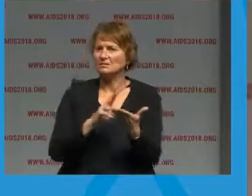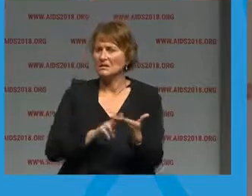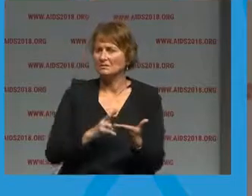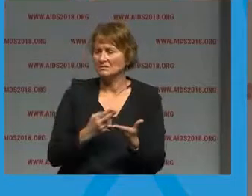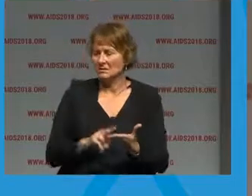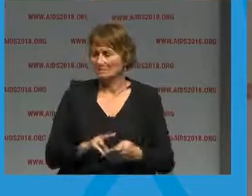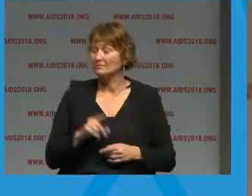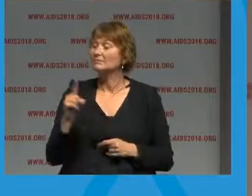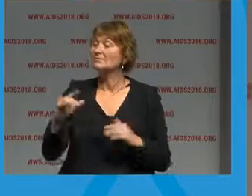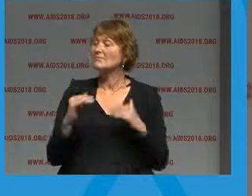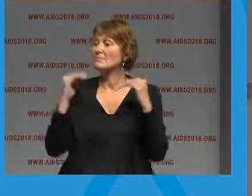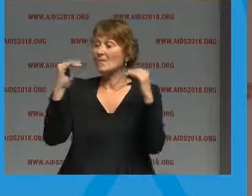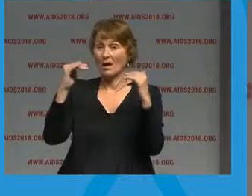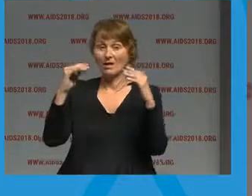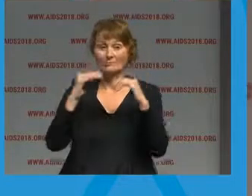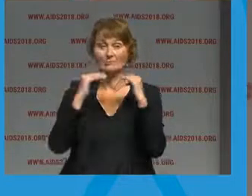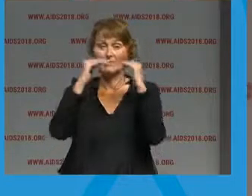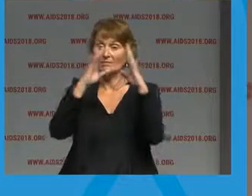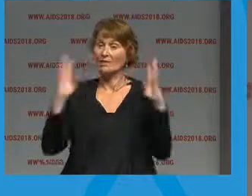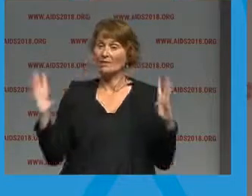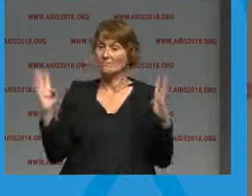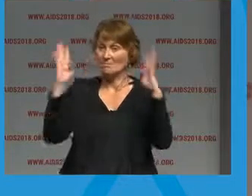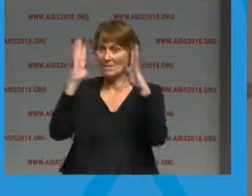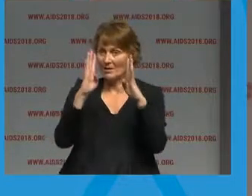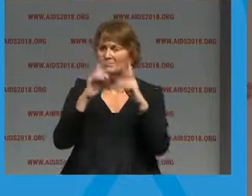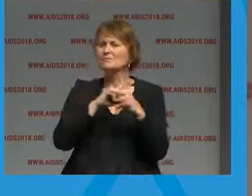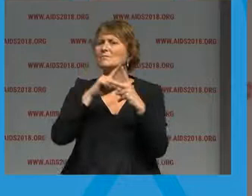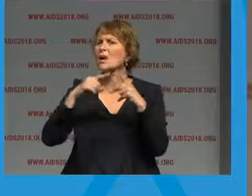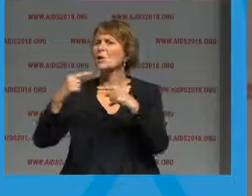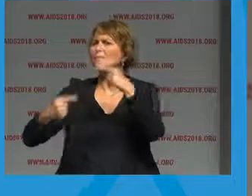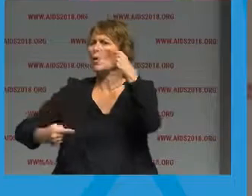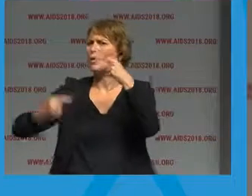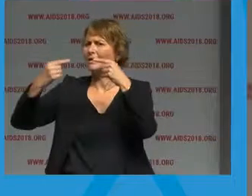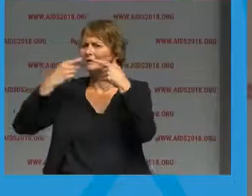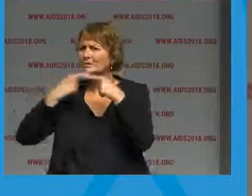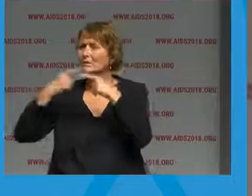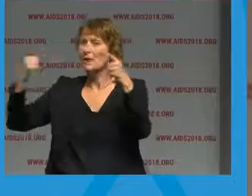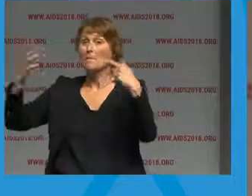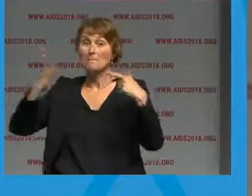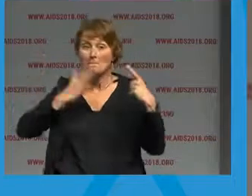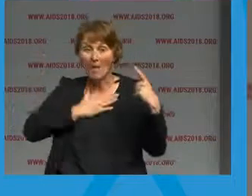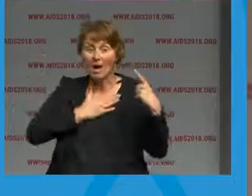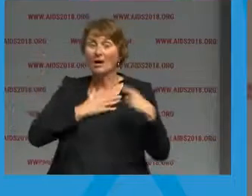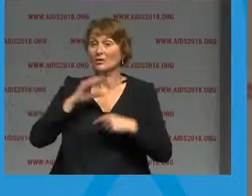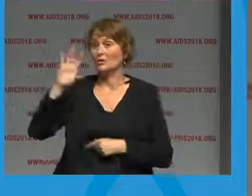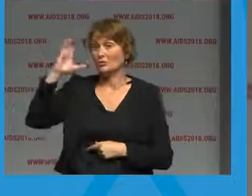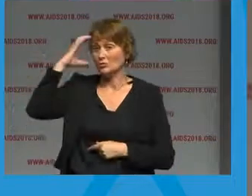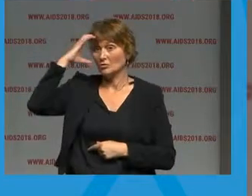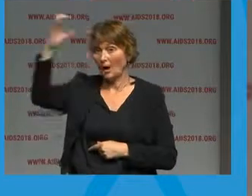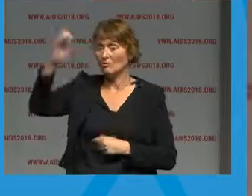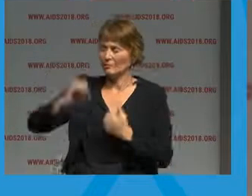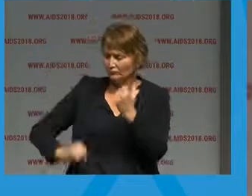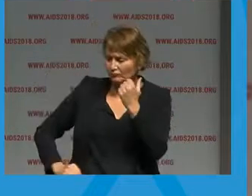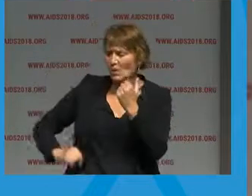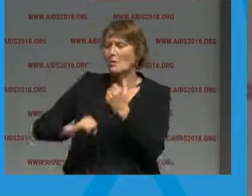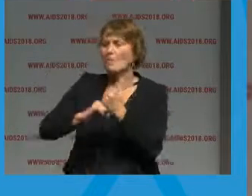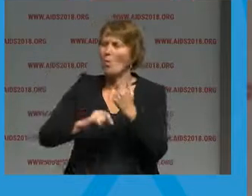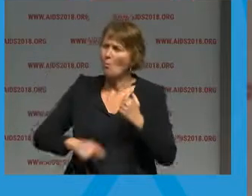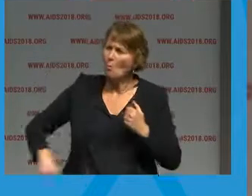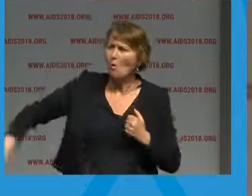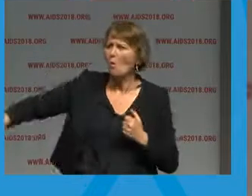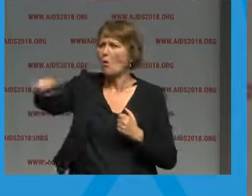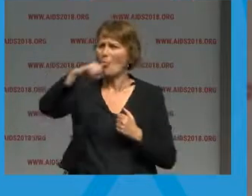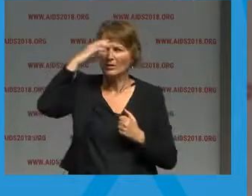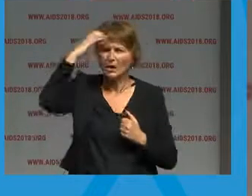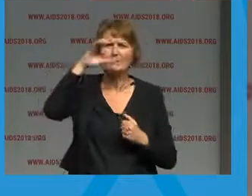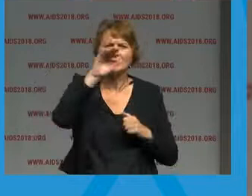the political declaration will form the basis of my government, your government, all our